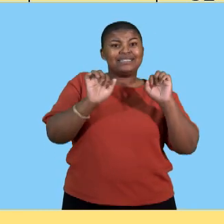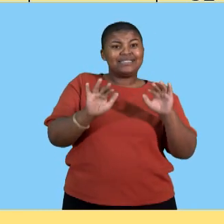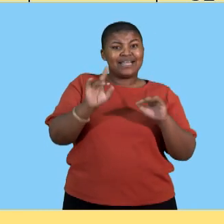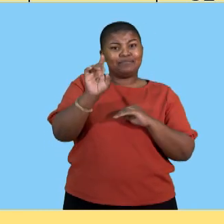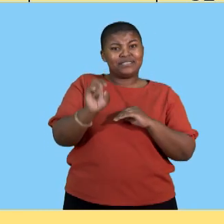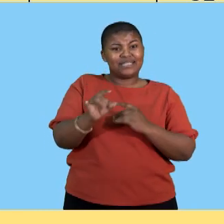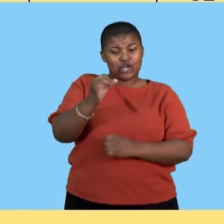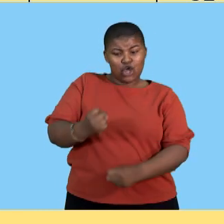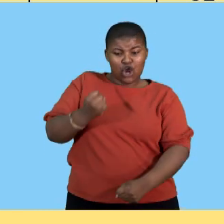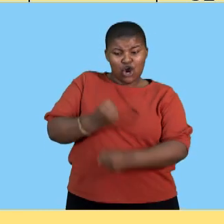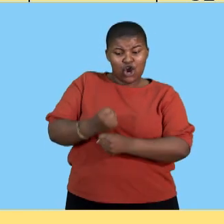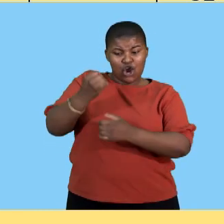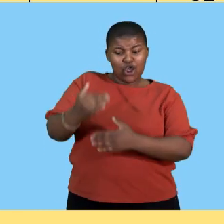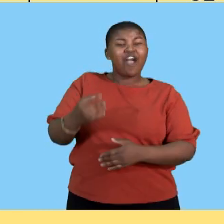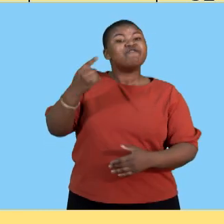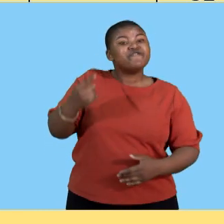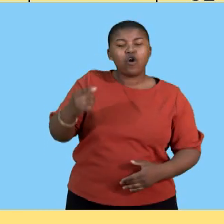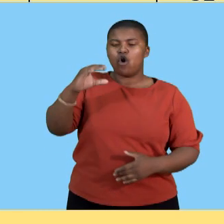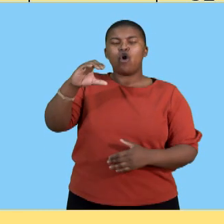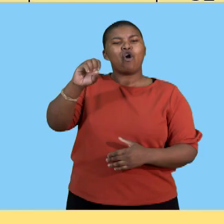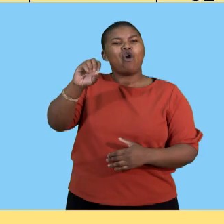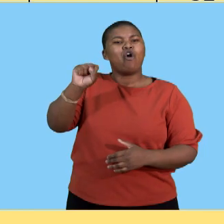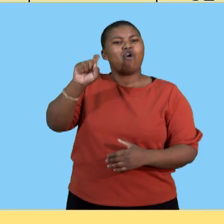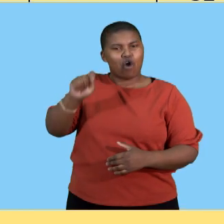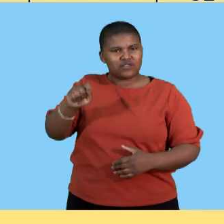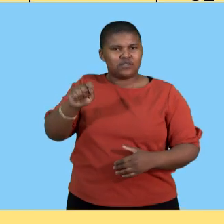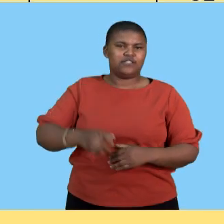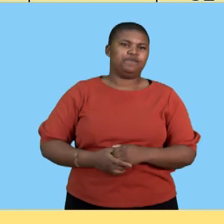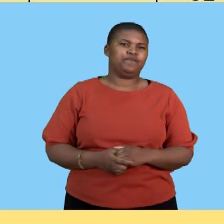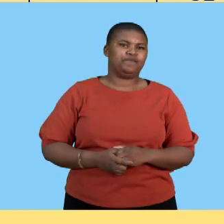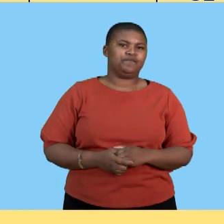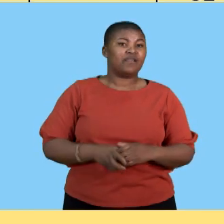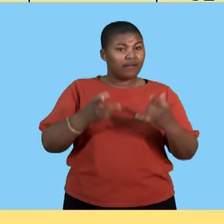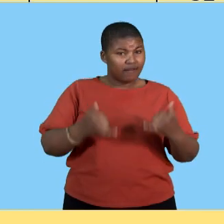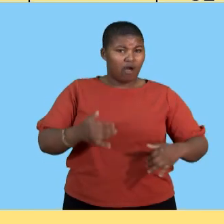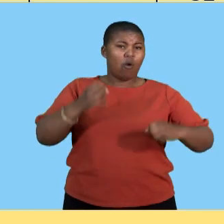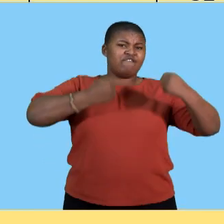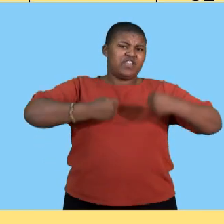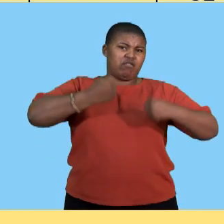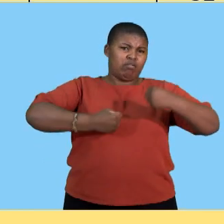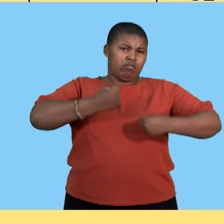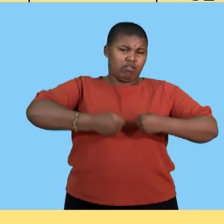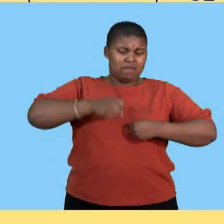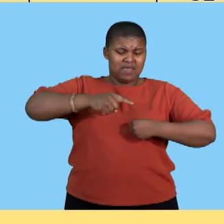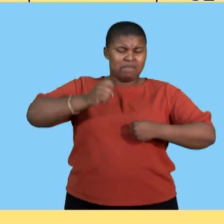at 10% per annum on cost and vehicles on the diminishing balance method at 20%.